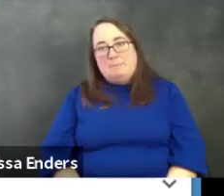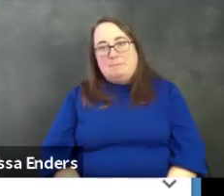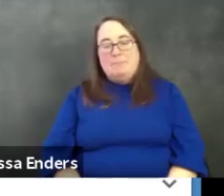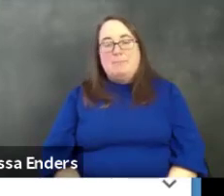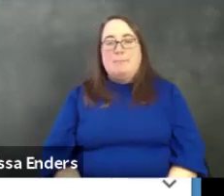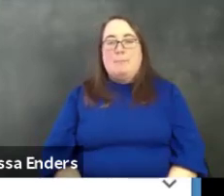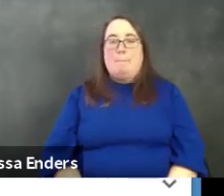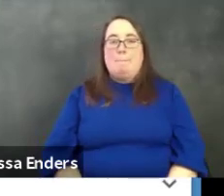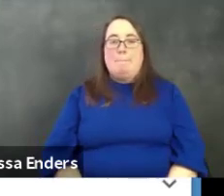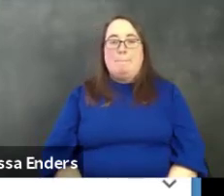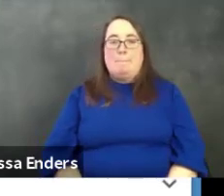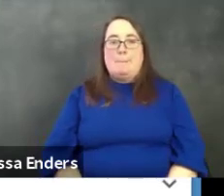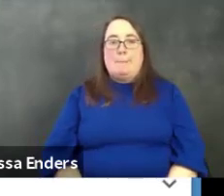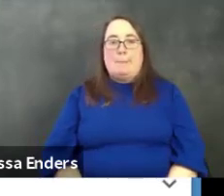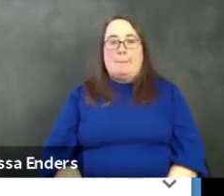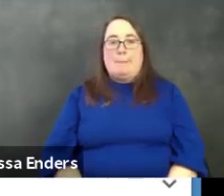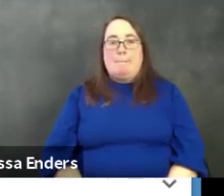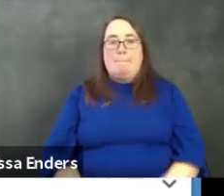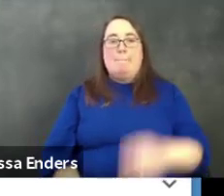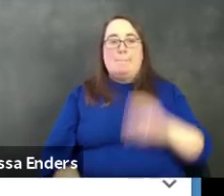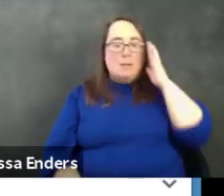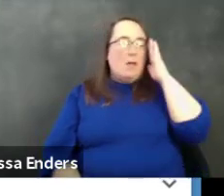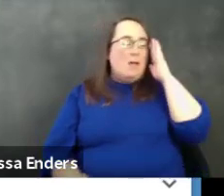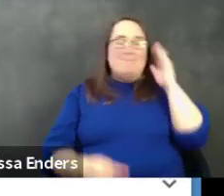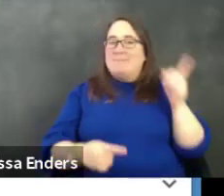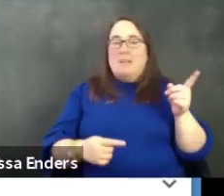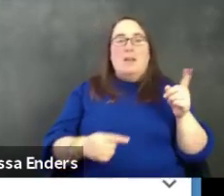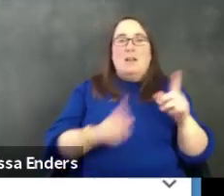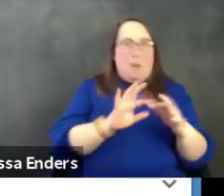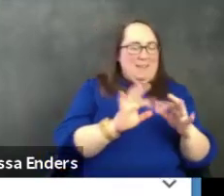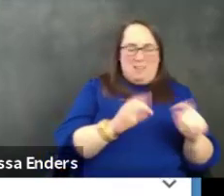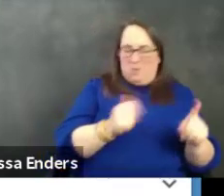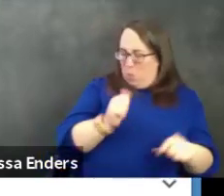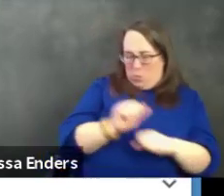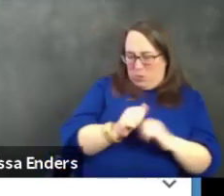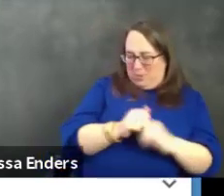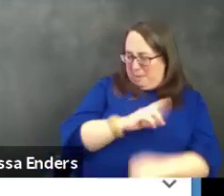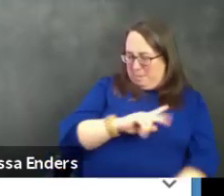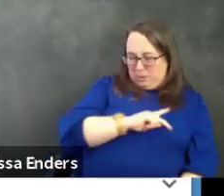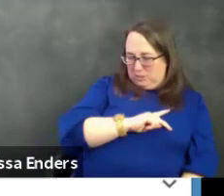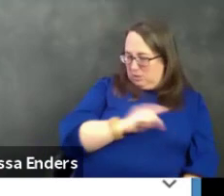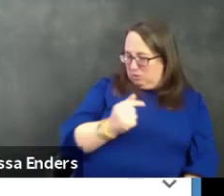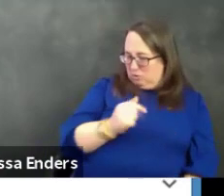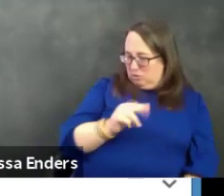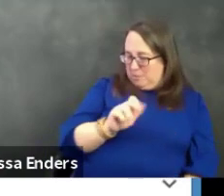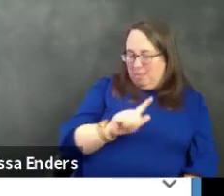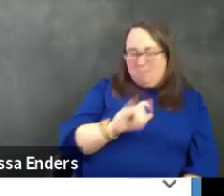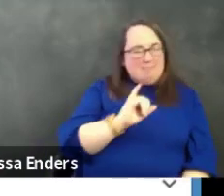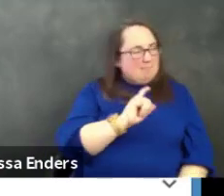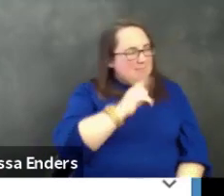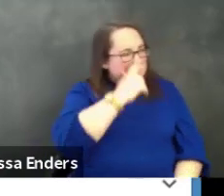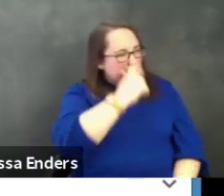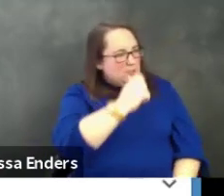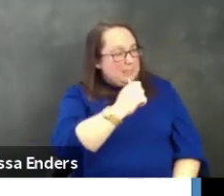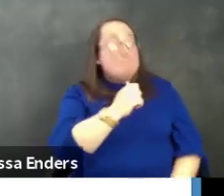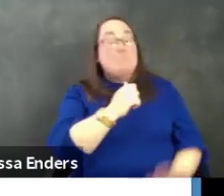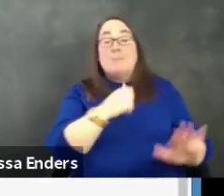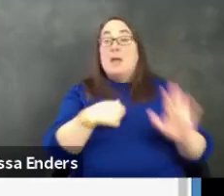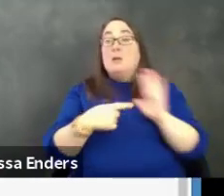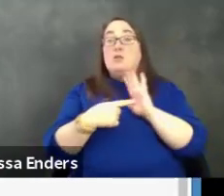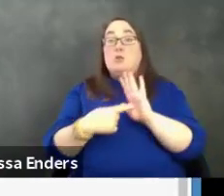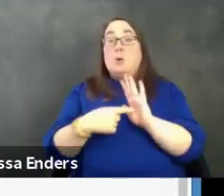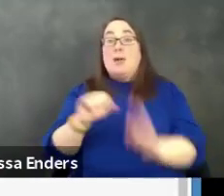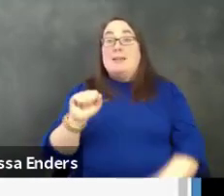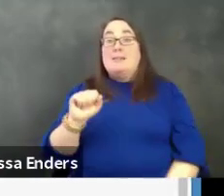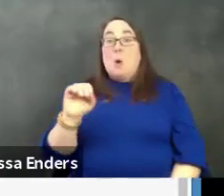even work with my personal Gmail. That's interesting. Okay. So here we are looking at these SOS, and I want to show you what this looks like. So